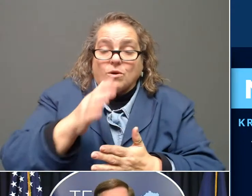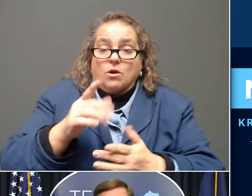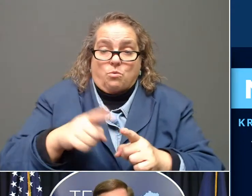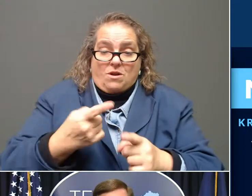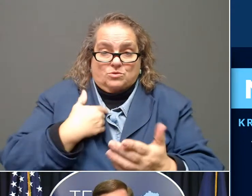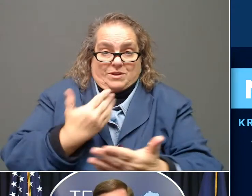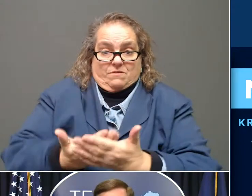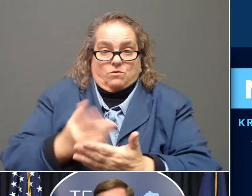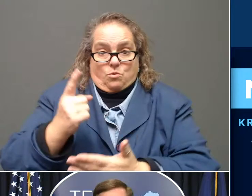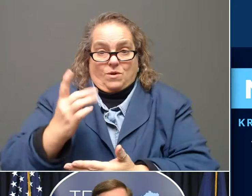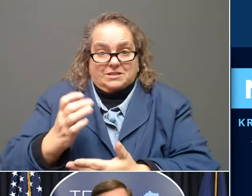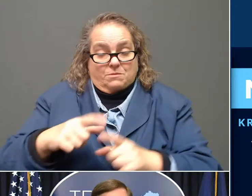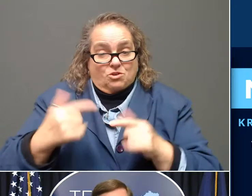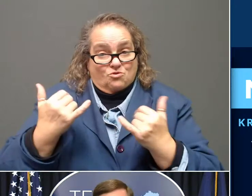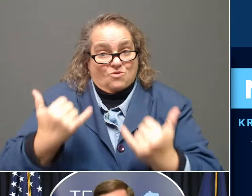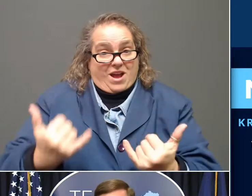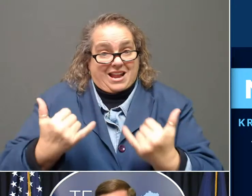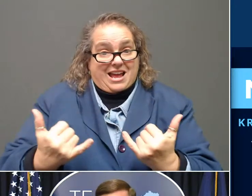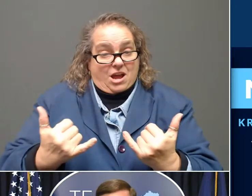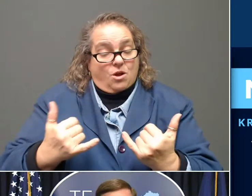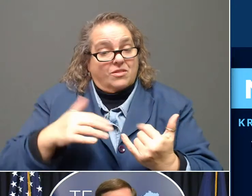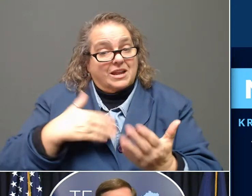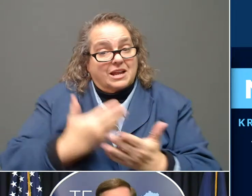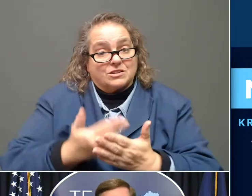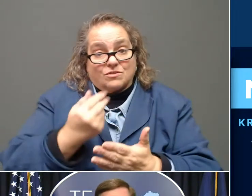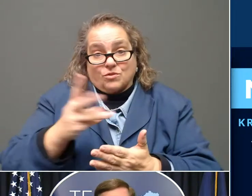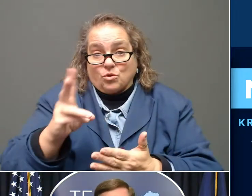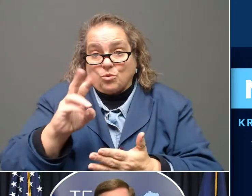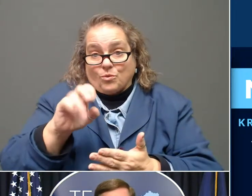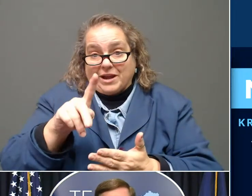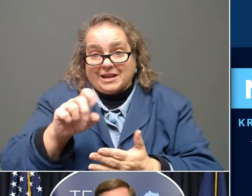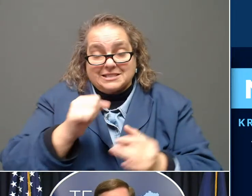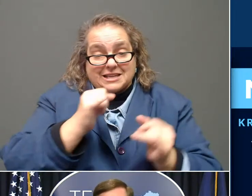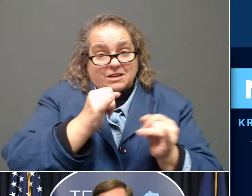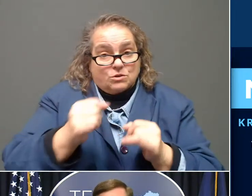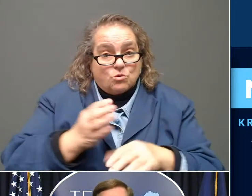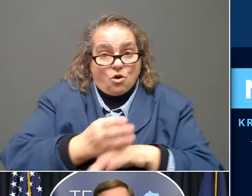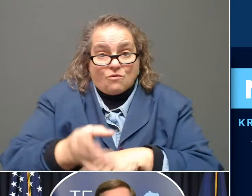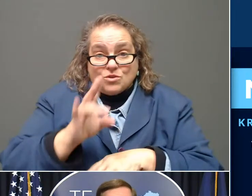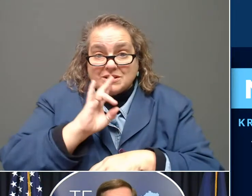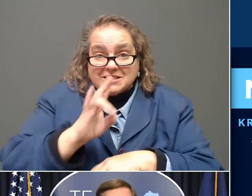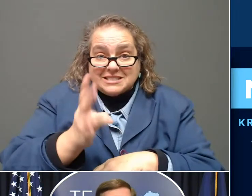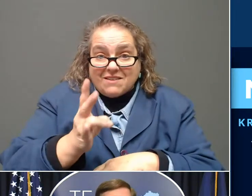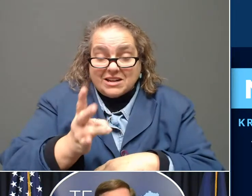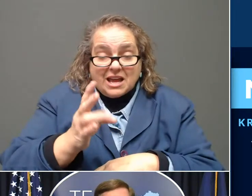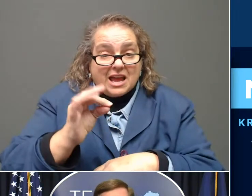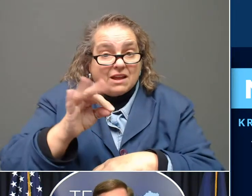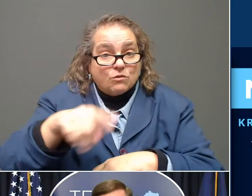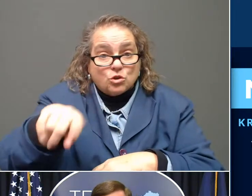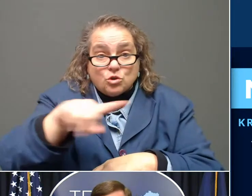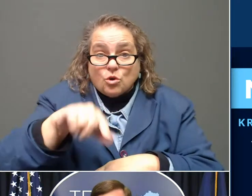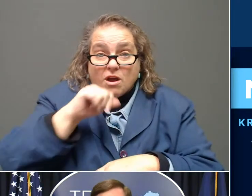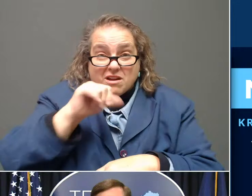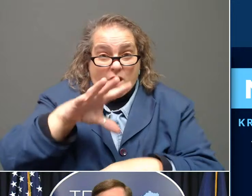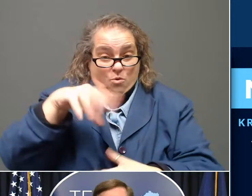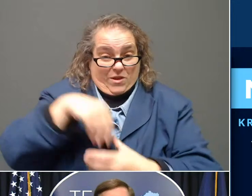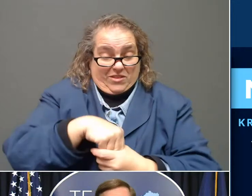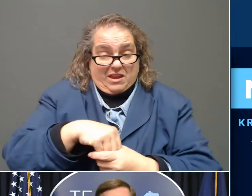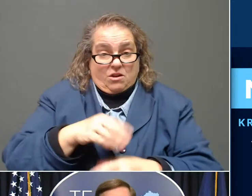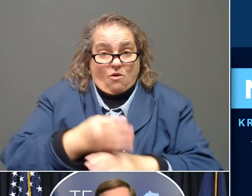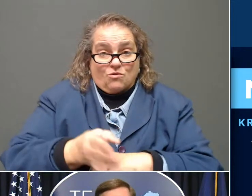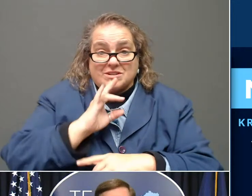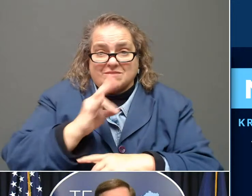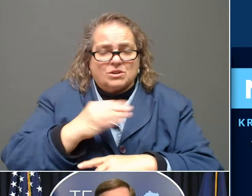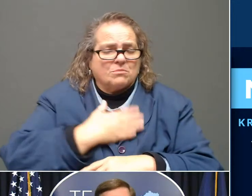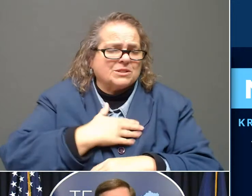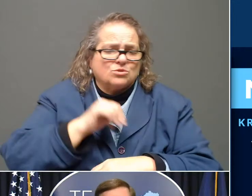ways. Continue to mask up. We'll continue to have guidelines in place that we believe can protect people, just like